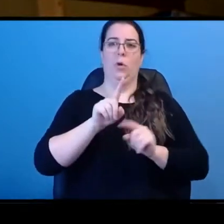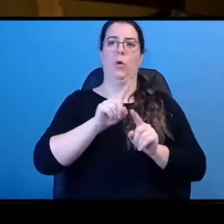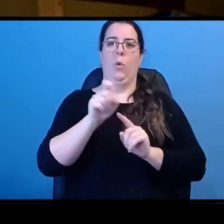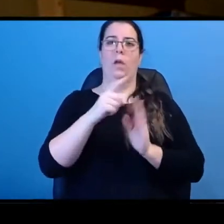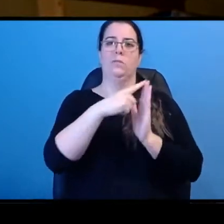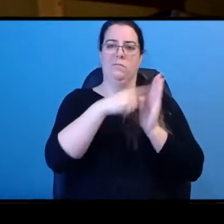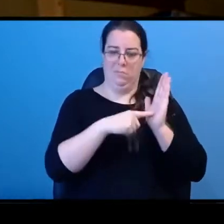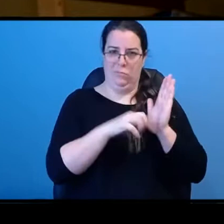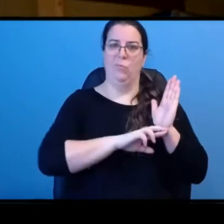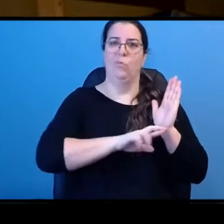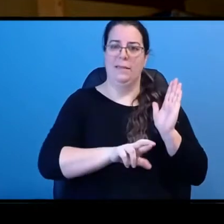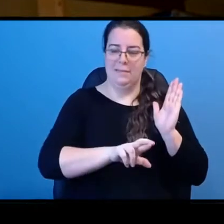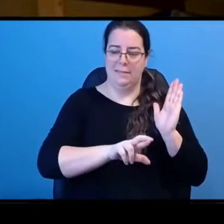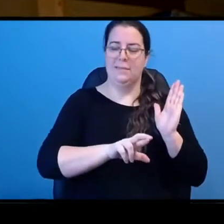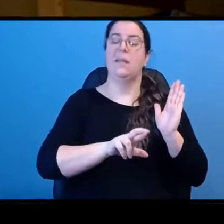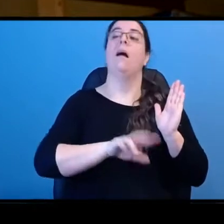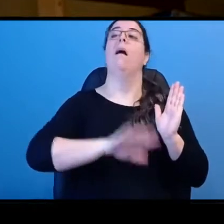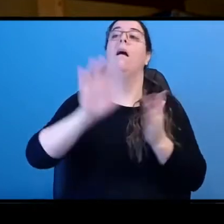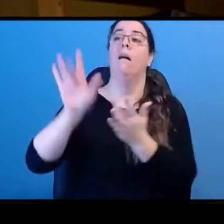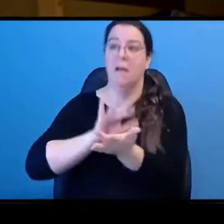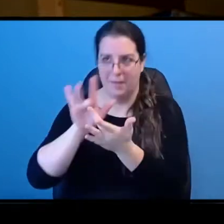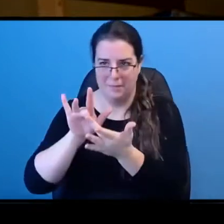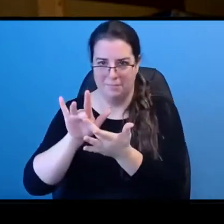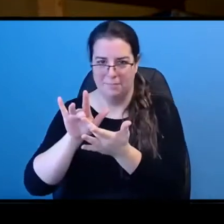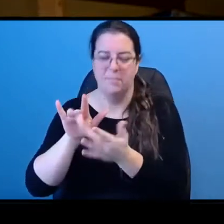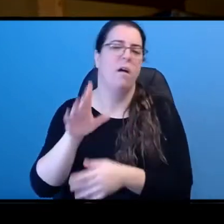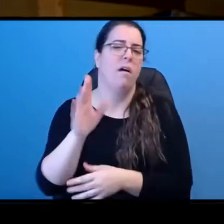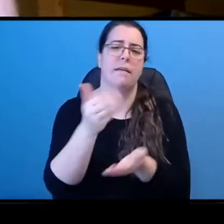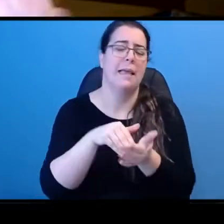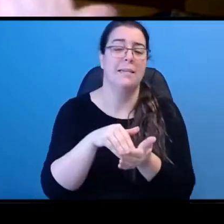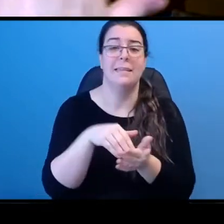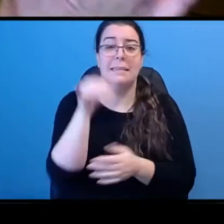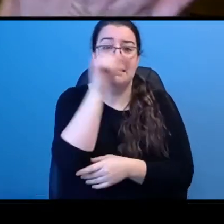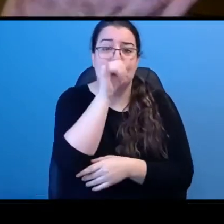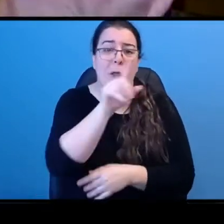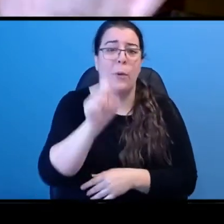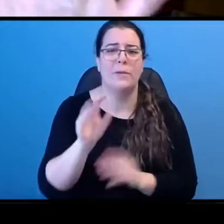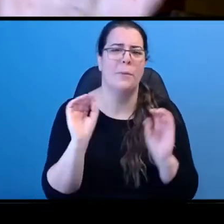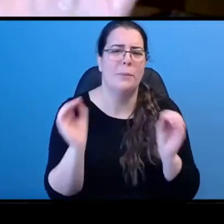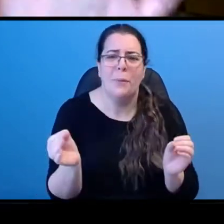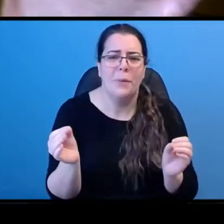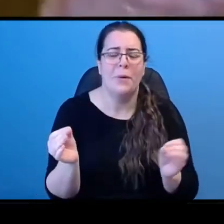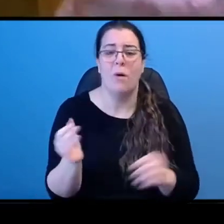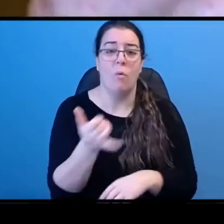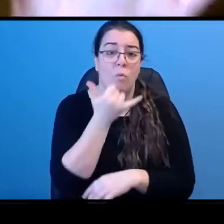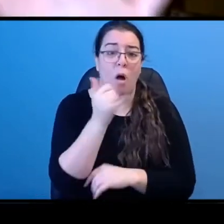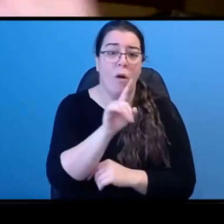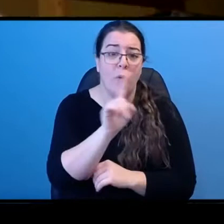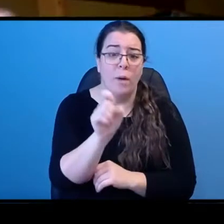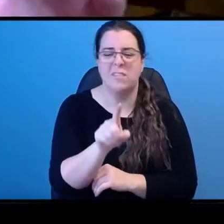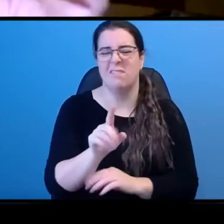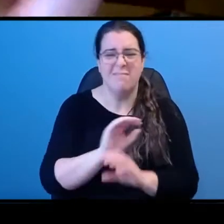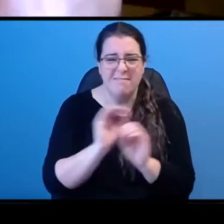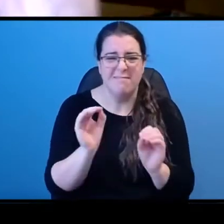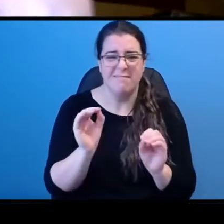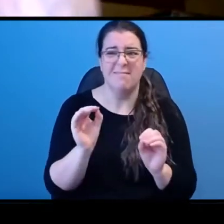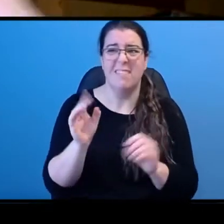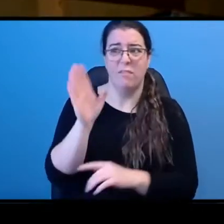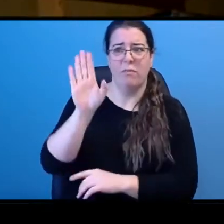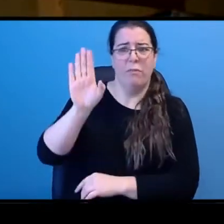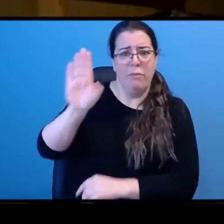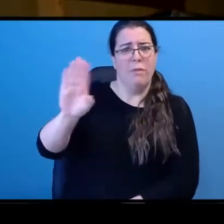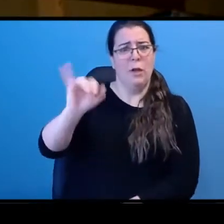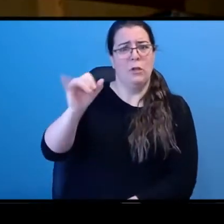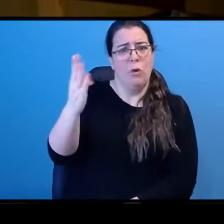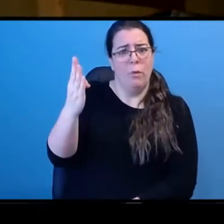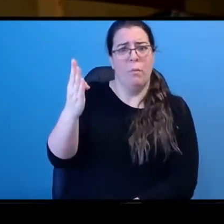silly questions. As Kelsey said right at the beginning, this is their job. They are there to help people figure out how to get